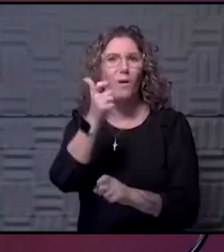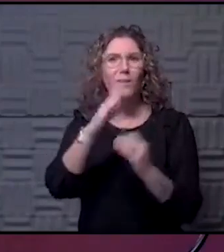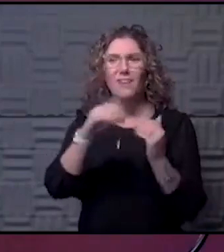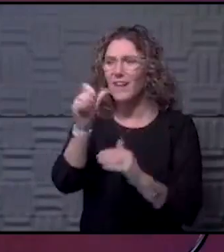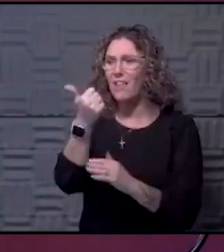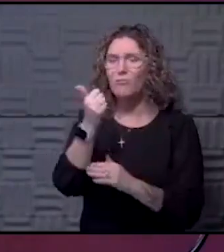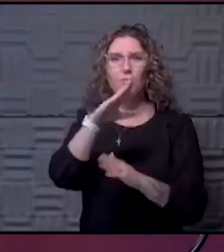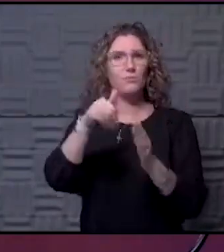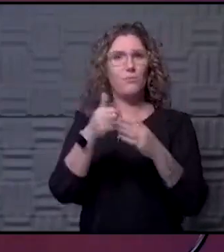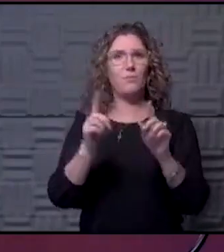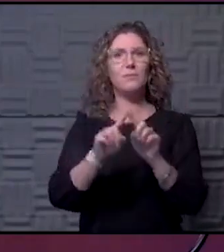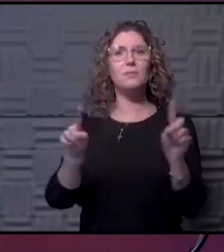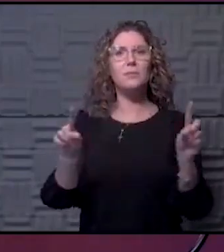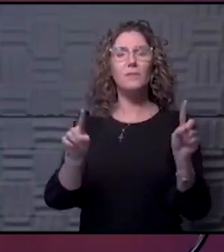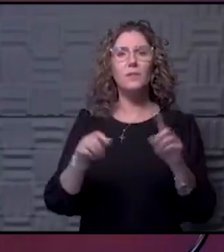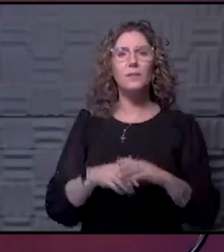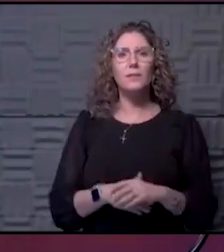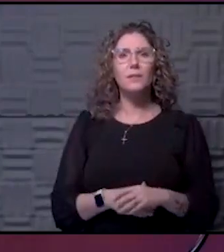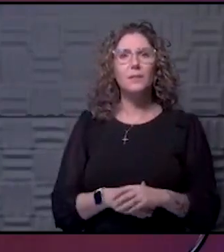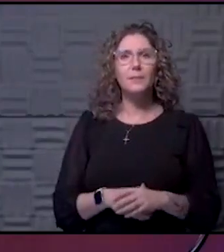They're all different, and